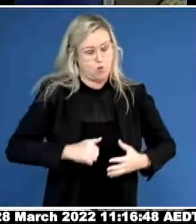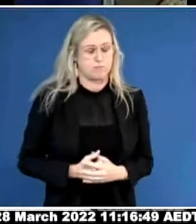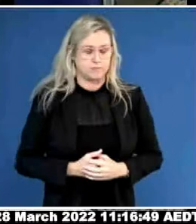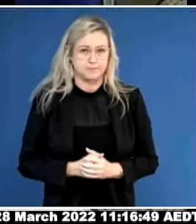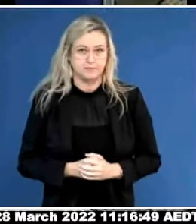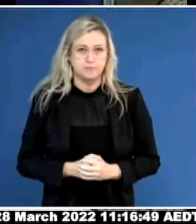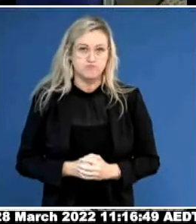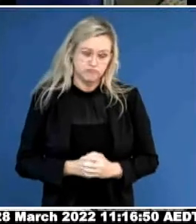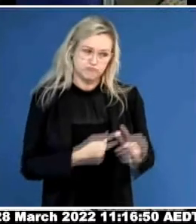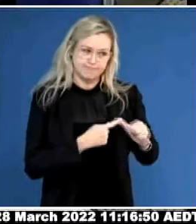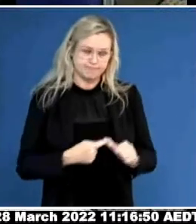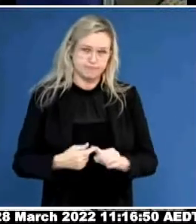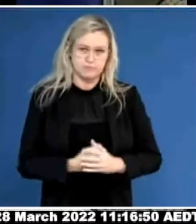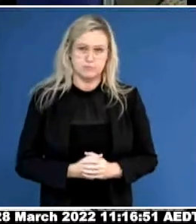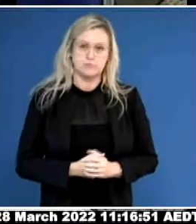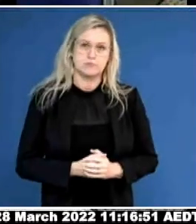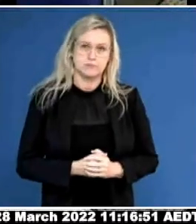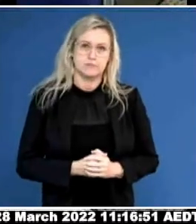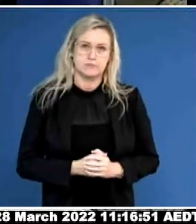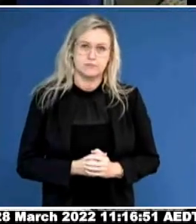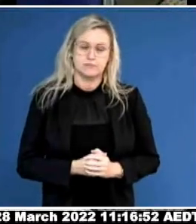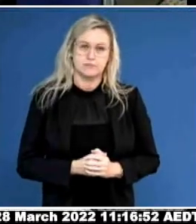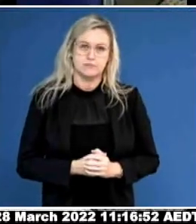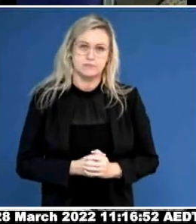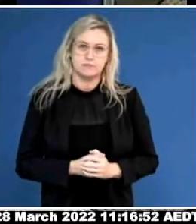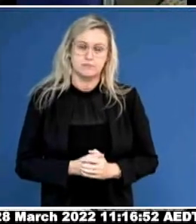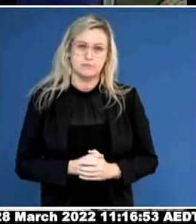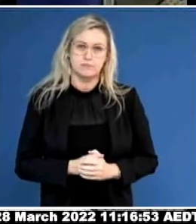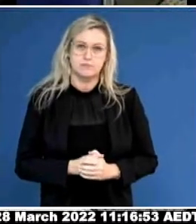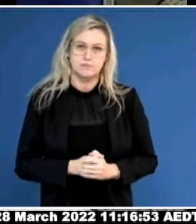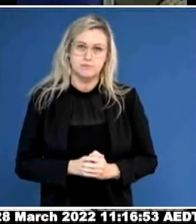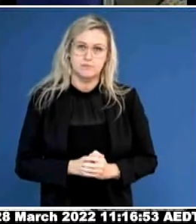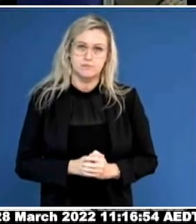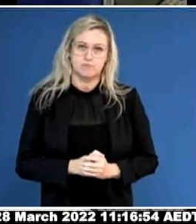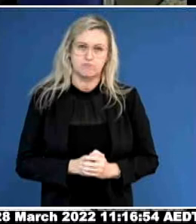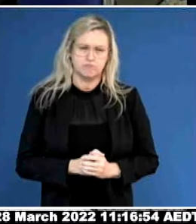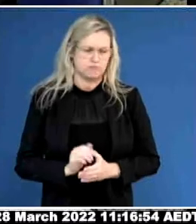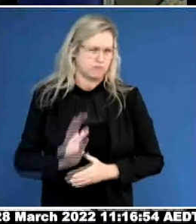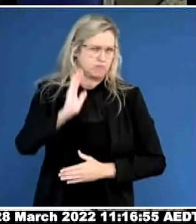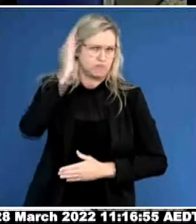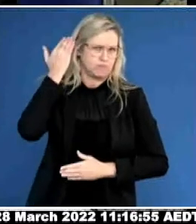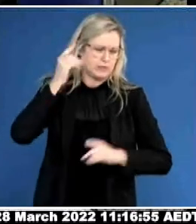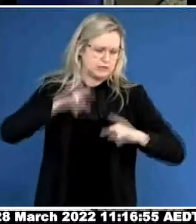Just when it all started, they just helped me a lot.